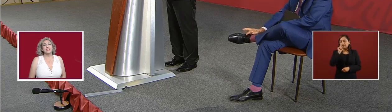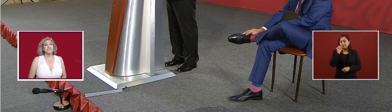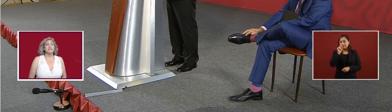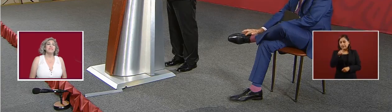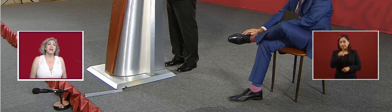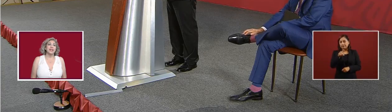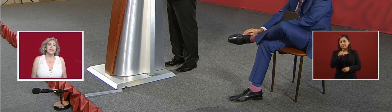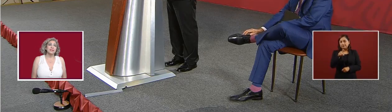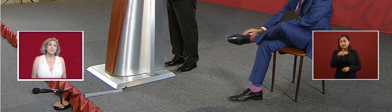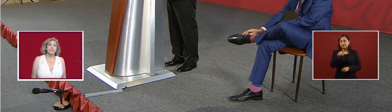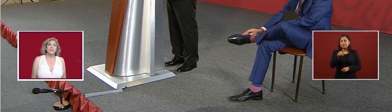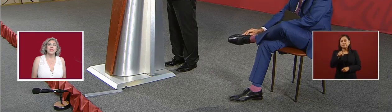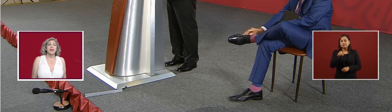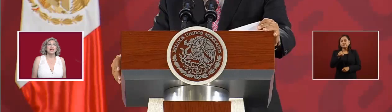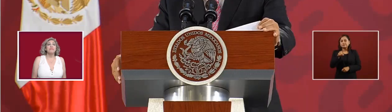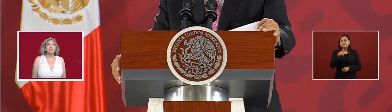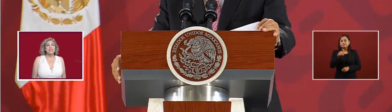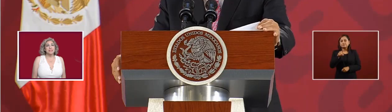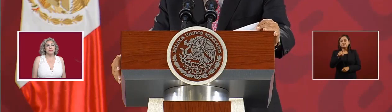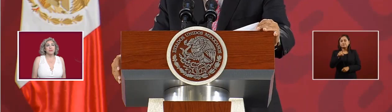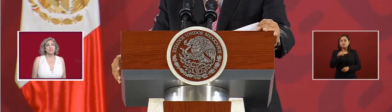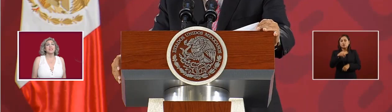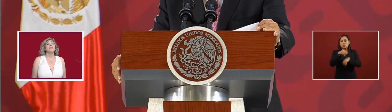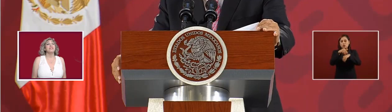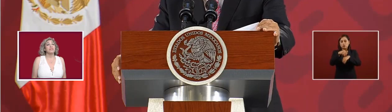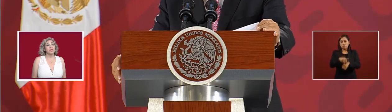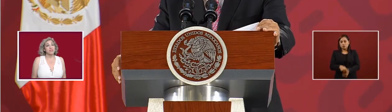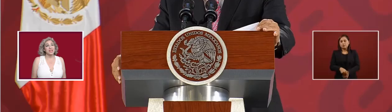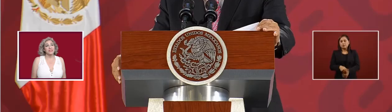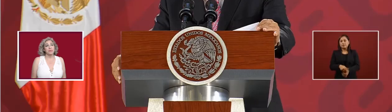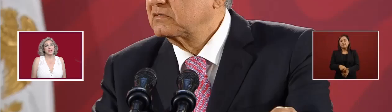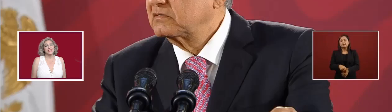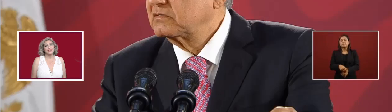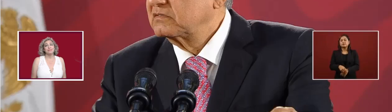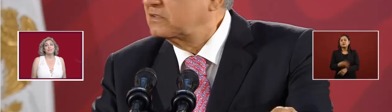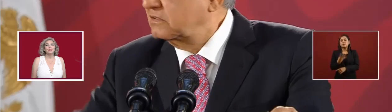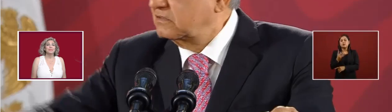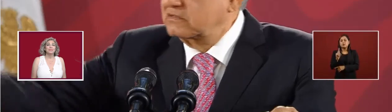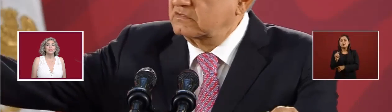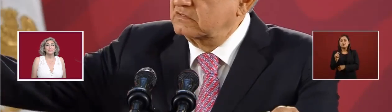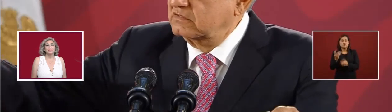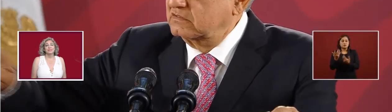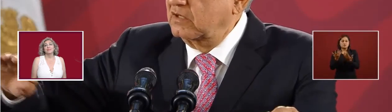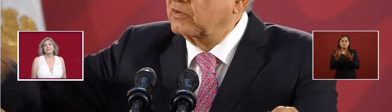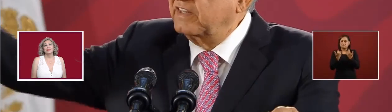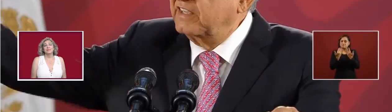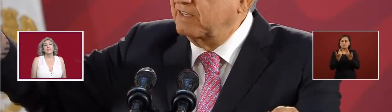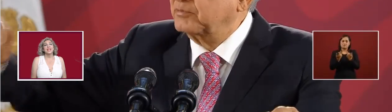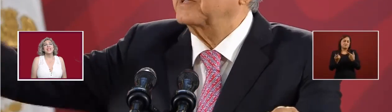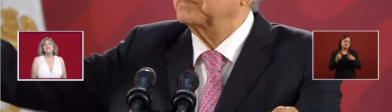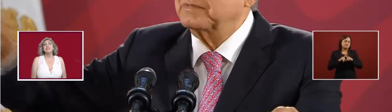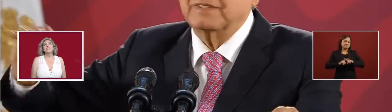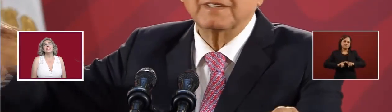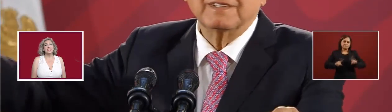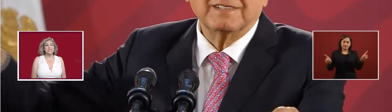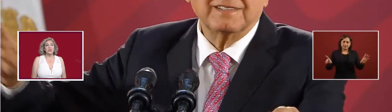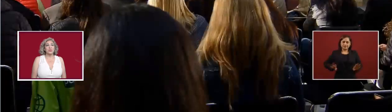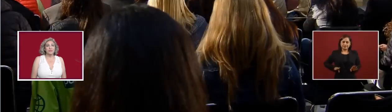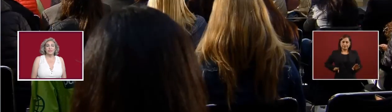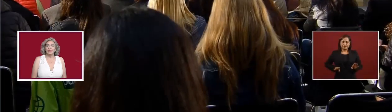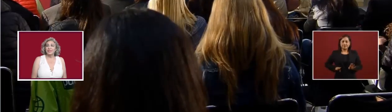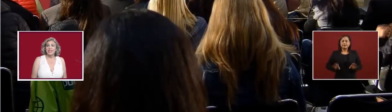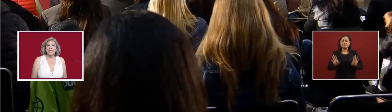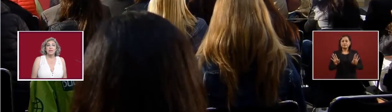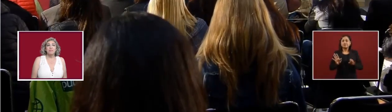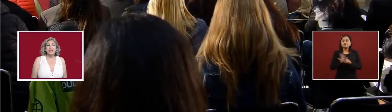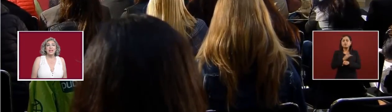that's defined of principles of the fourth transformation even if he says so